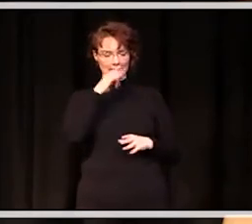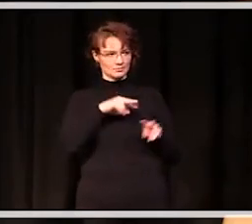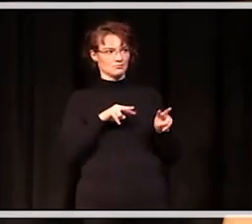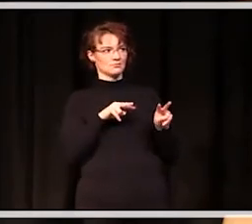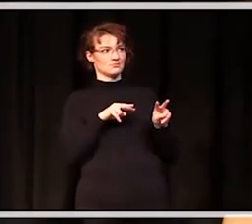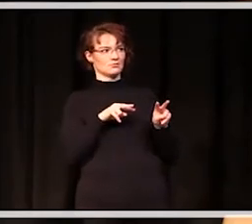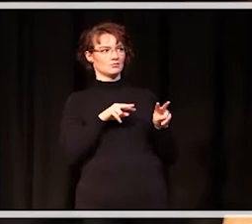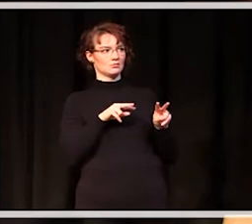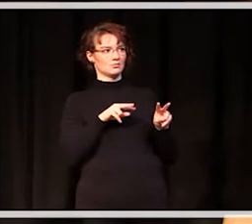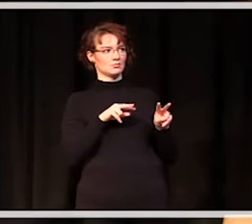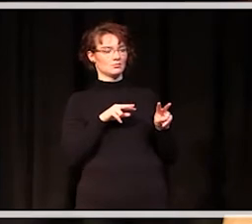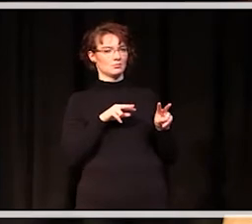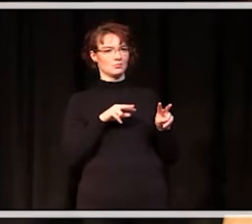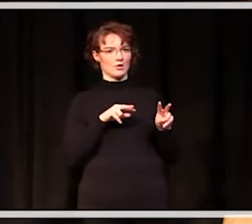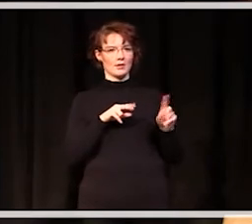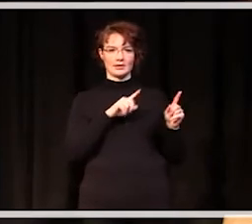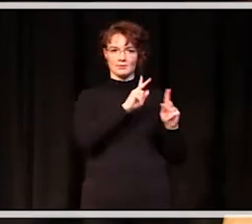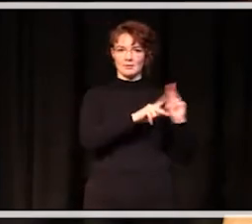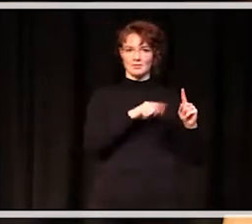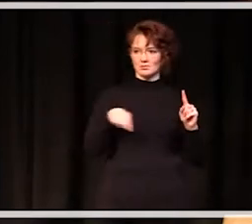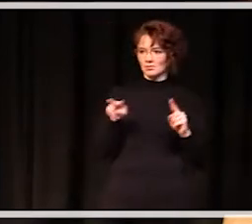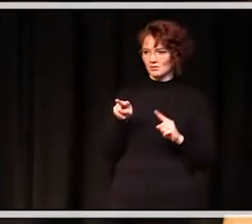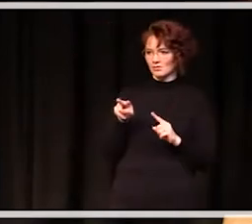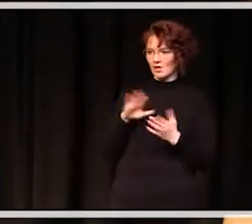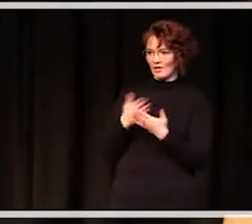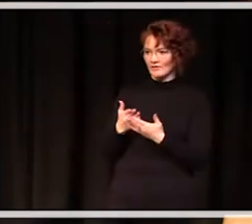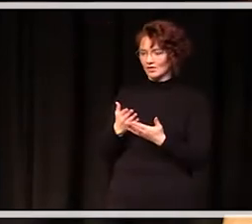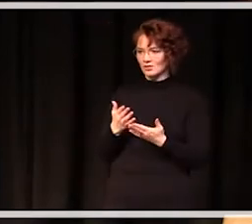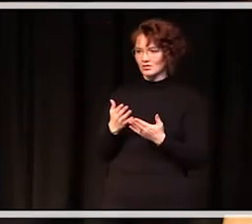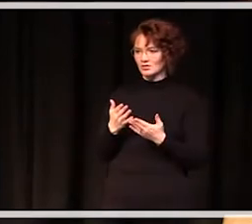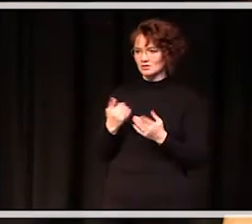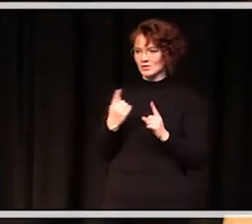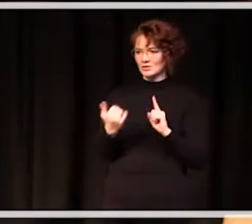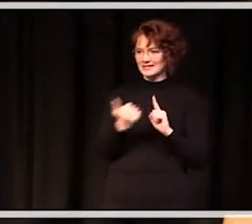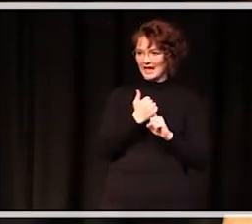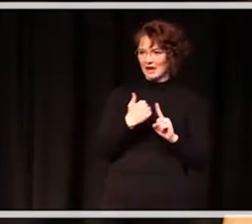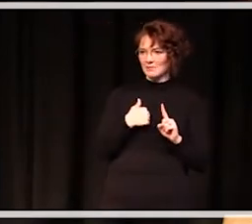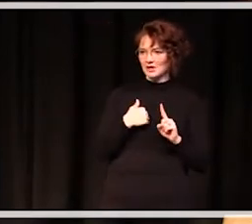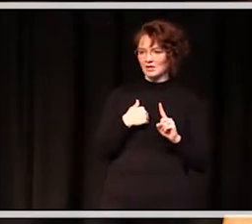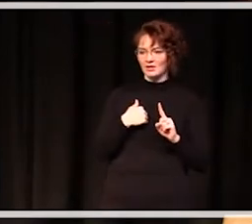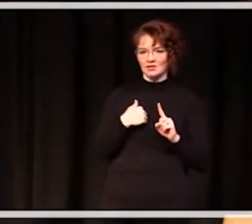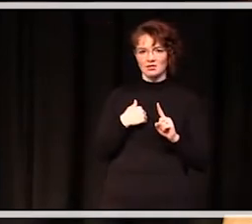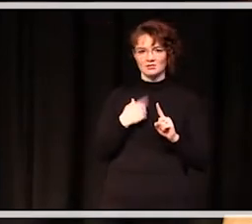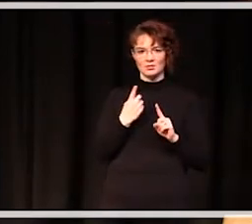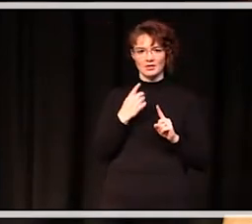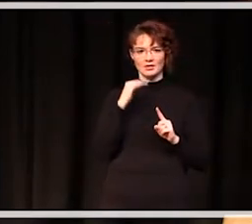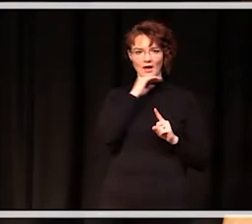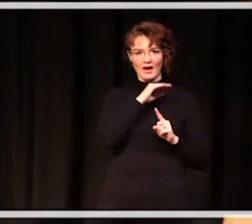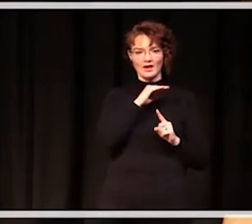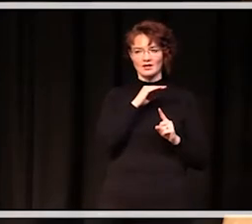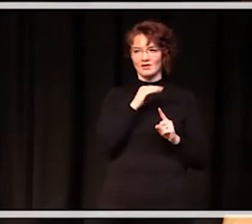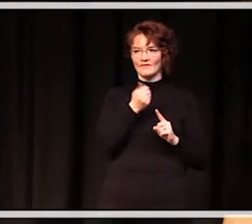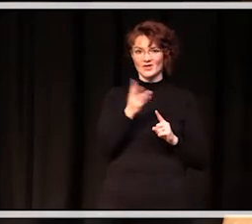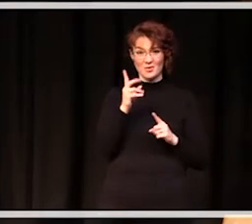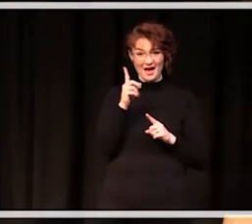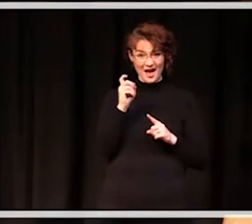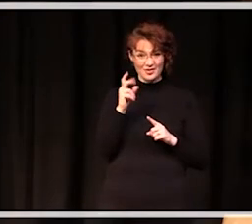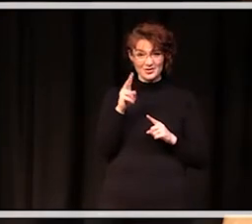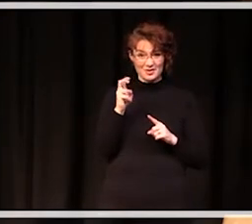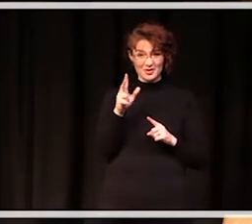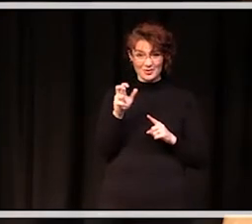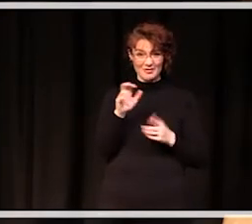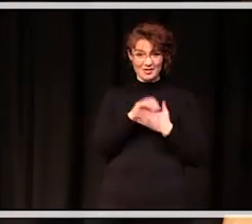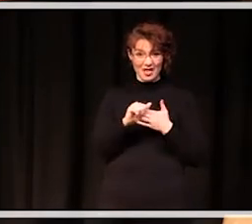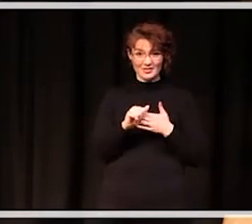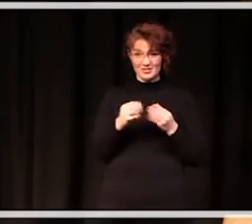realized they were scammed. They got duped. They got lied to, and they lost a couple hundred bucks. And some of those scams